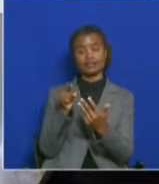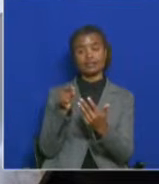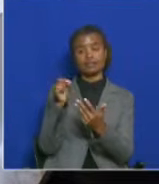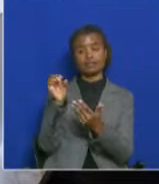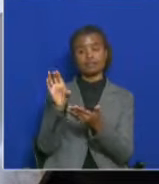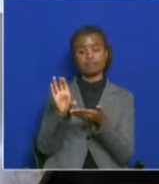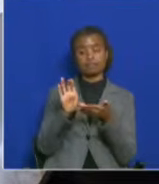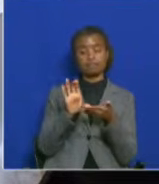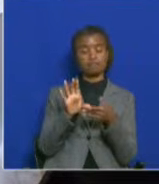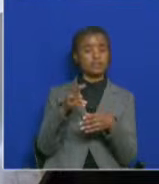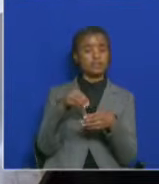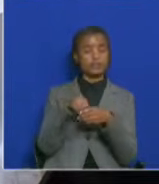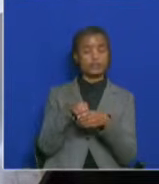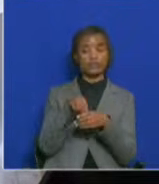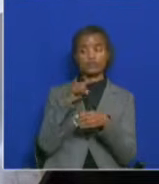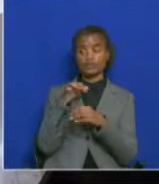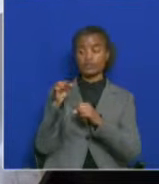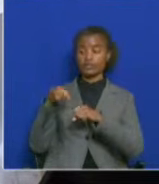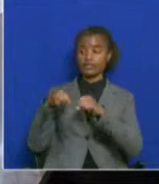accepting the 1/3?